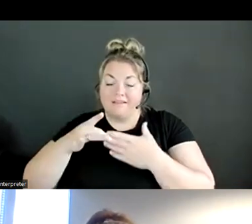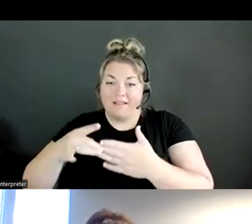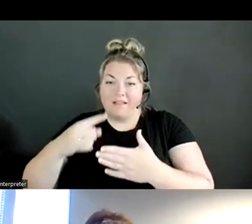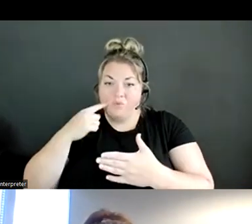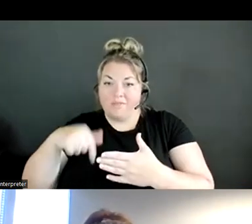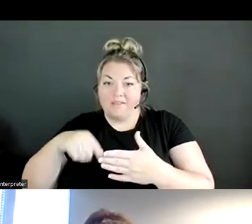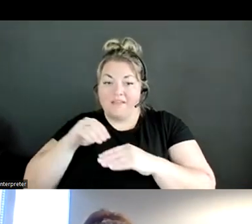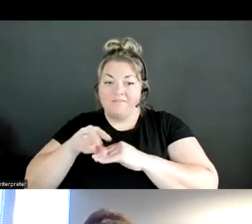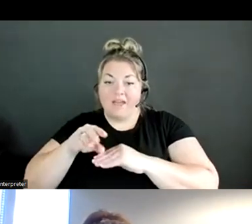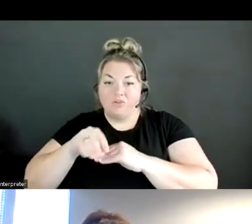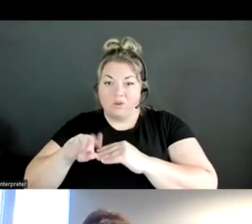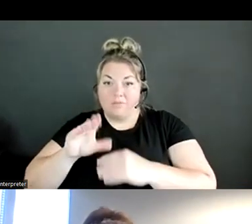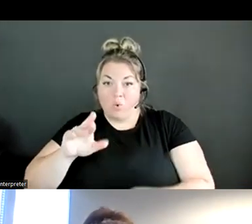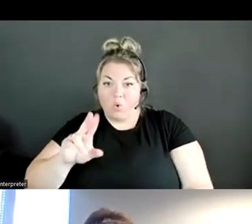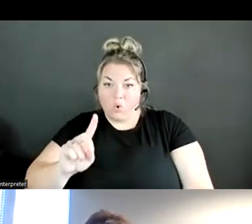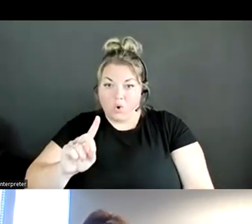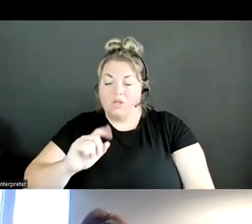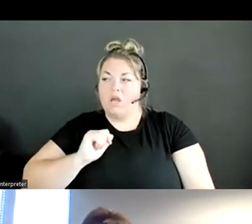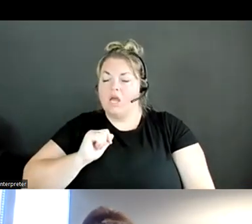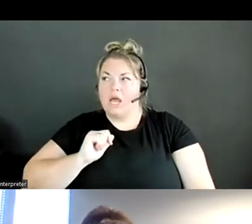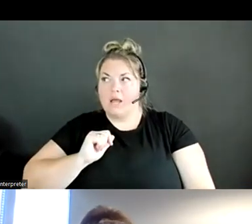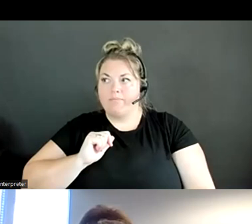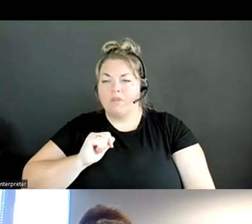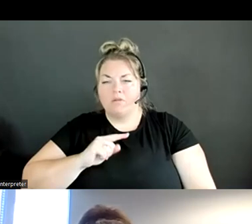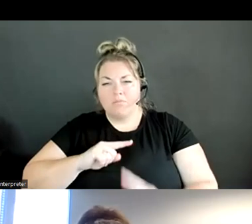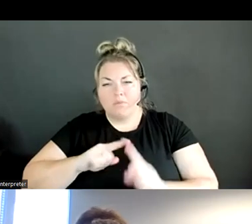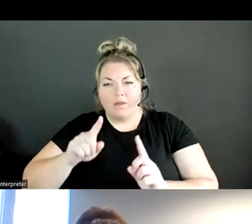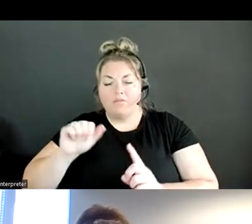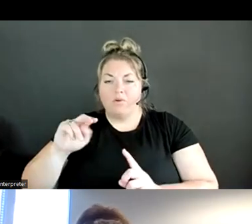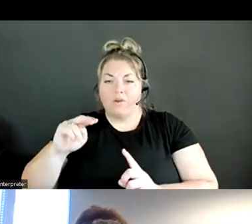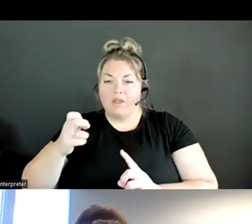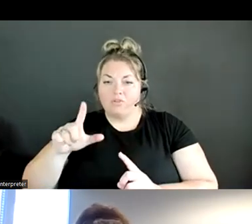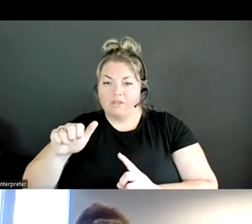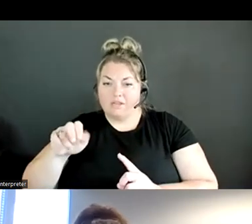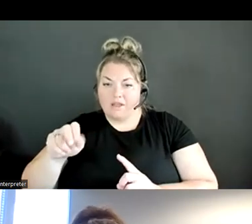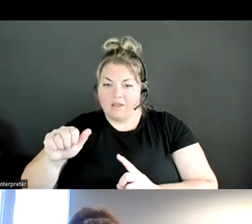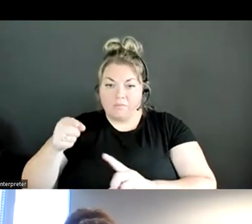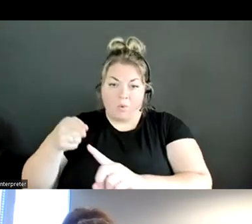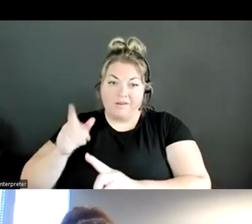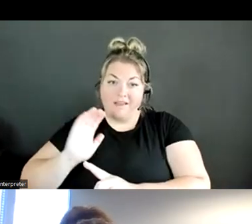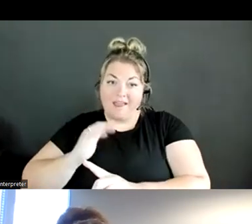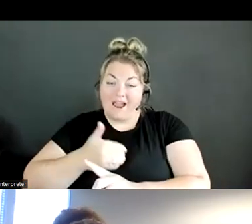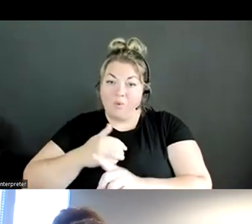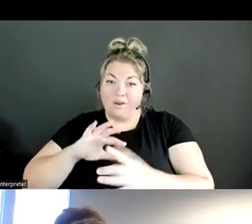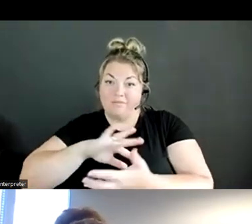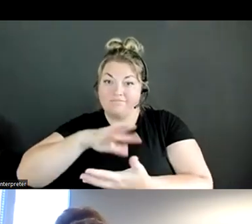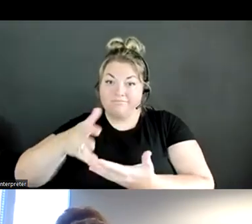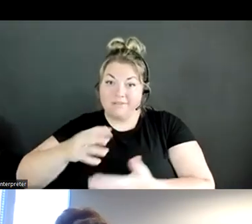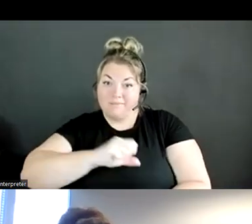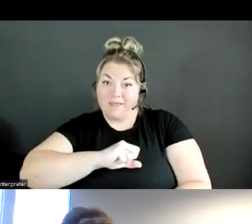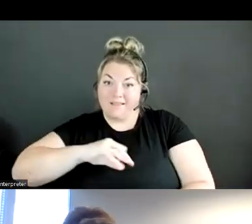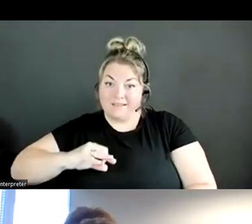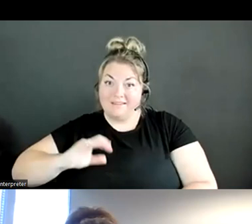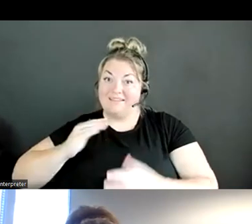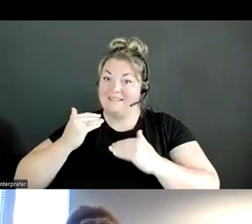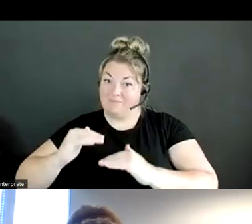board. But to Angelina's point, our capacity is very limited. And so I do